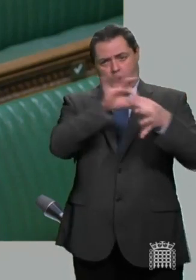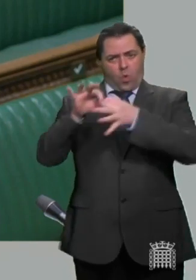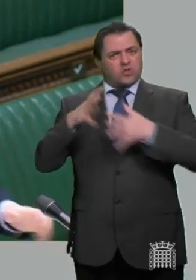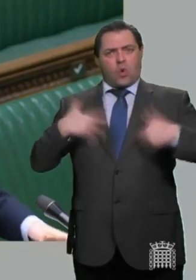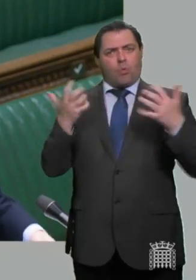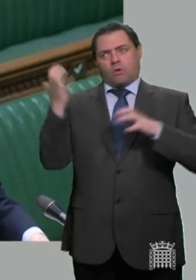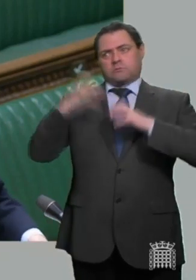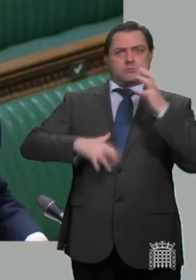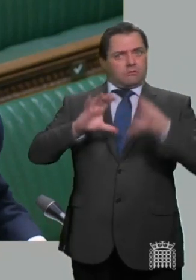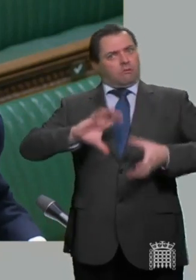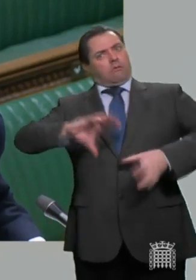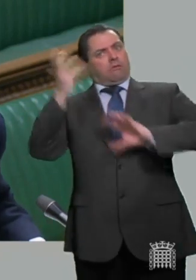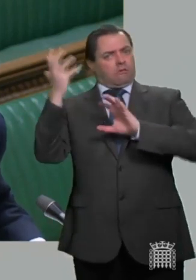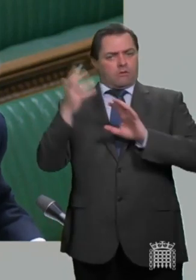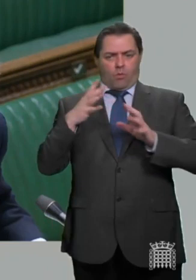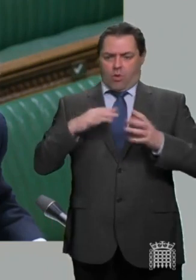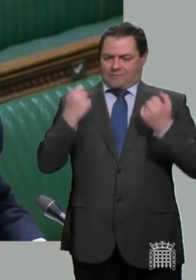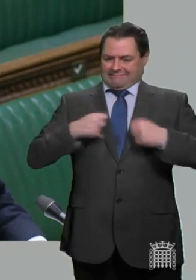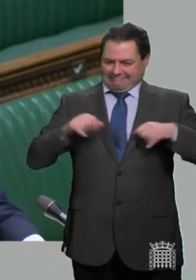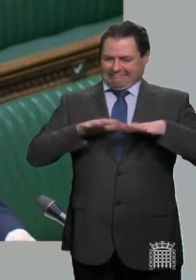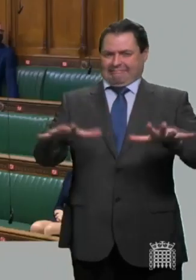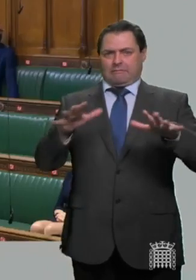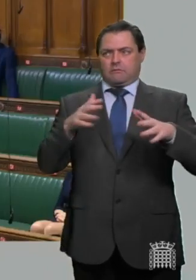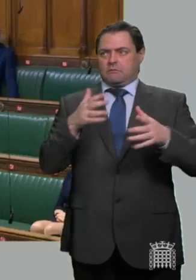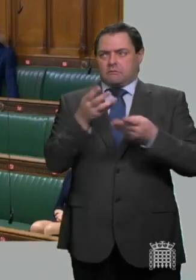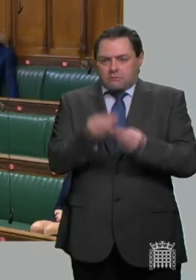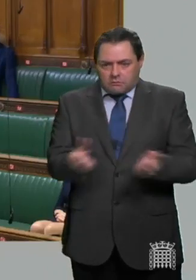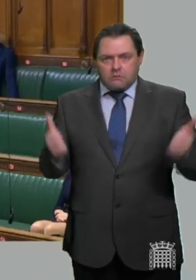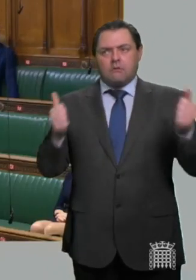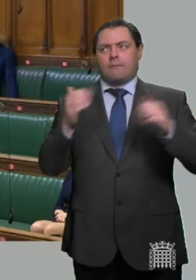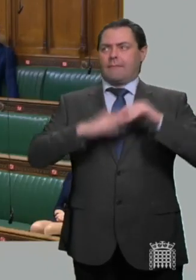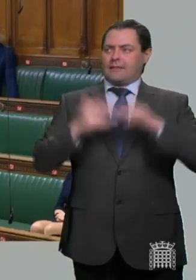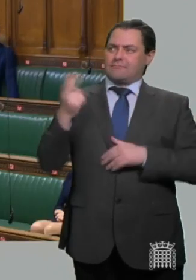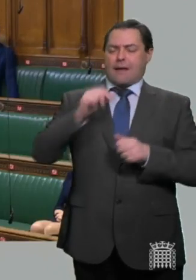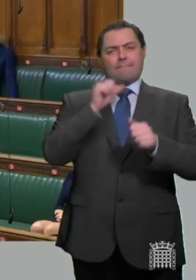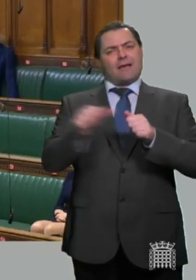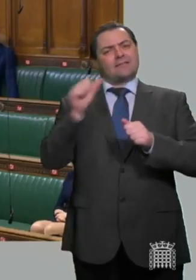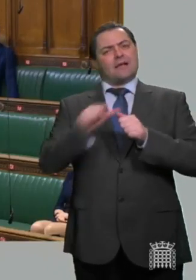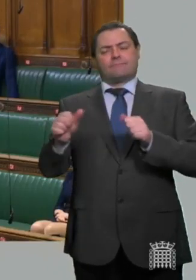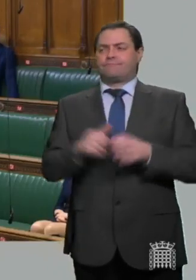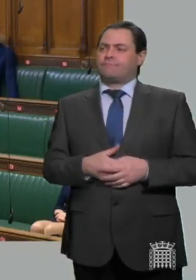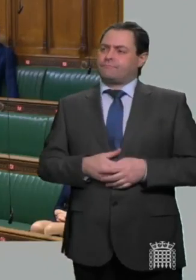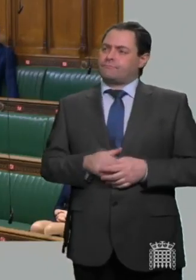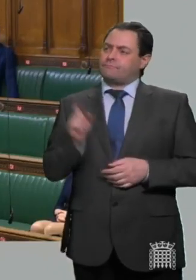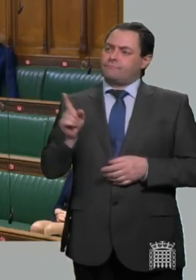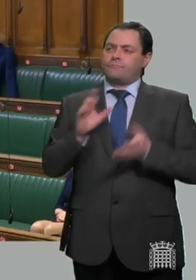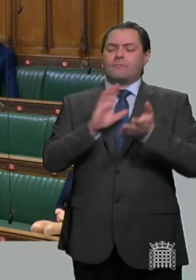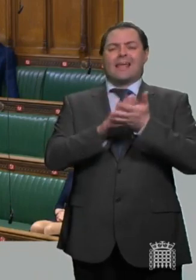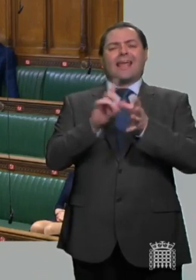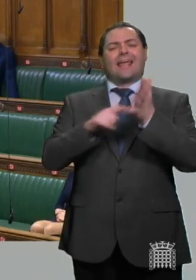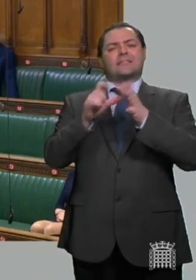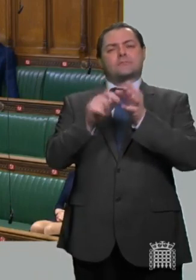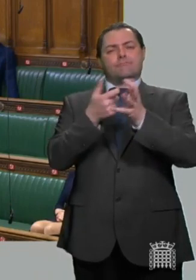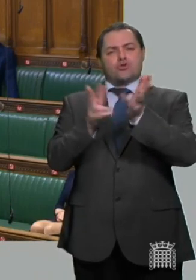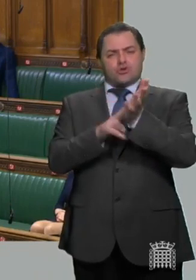upheaval to get through the pandemic and build back better. Sarah Butler. Thank you, Mr Speaker. And can I firstly just say how great it